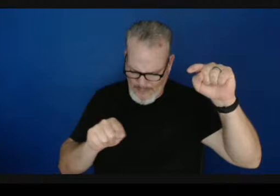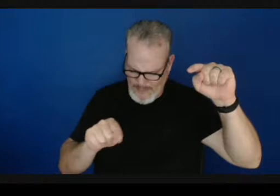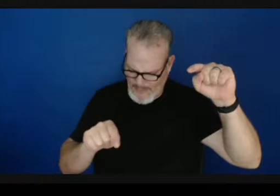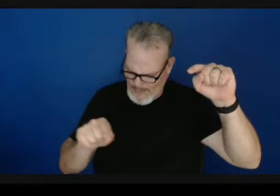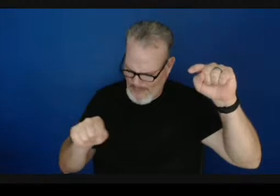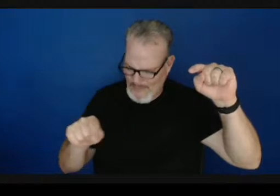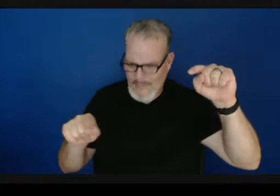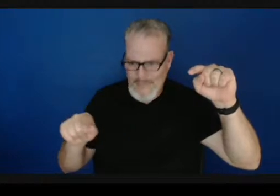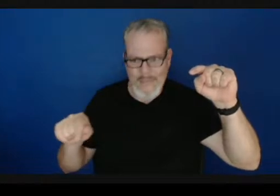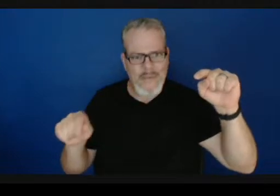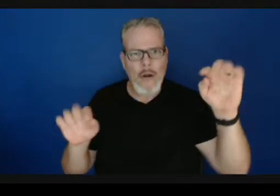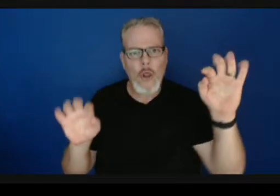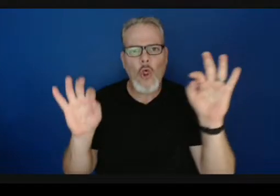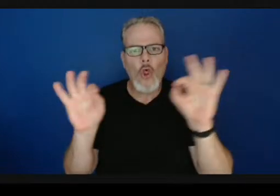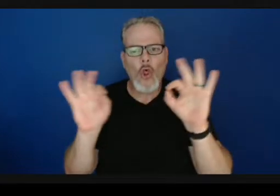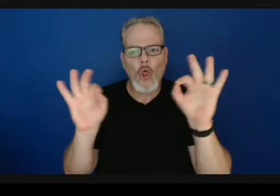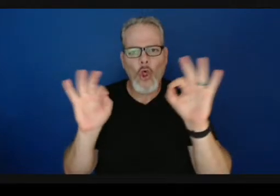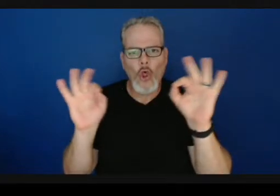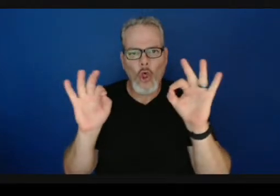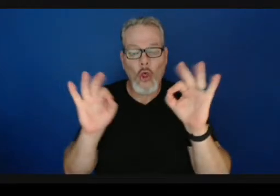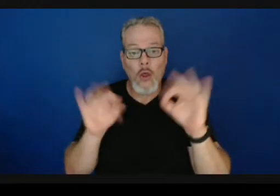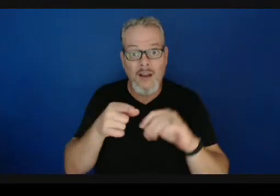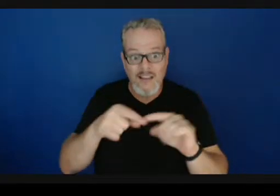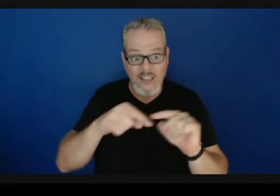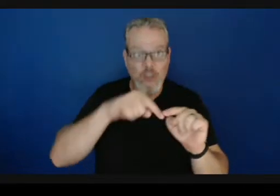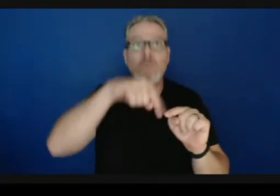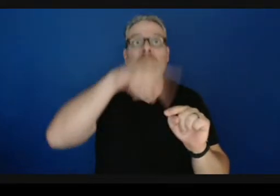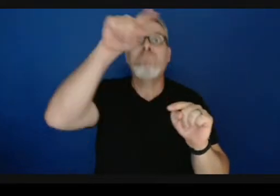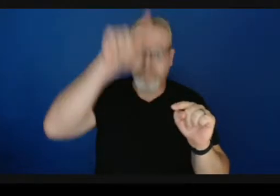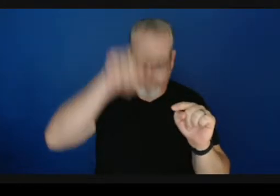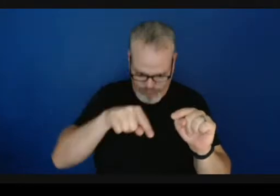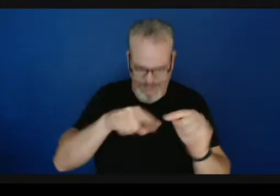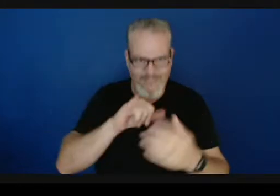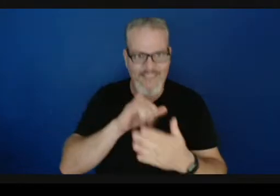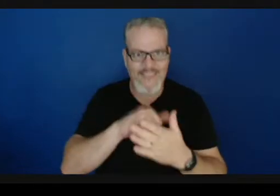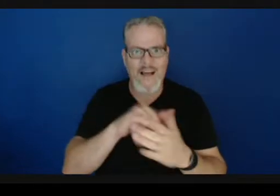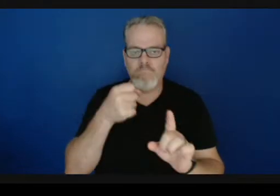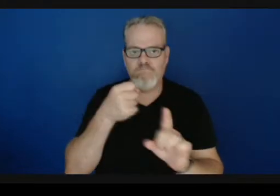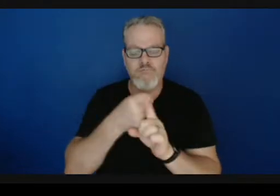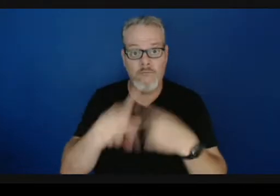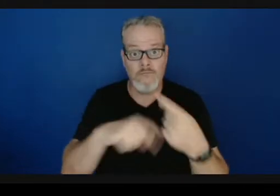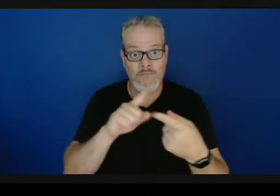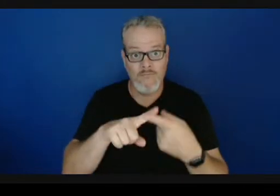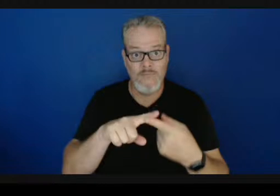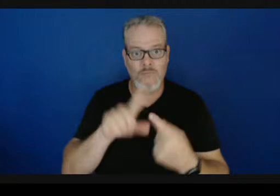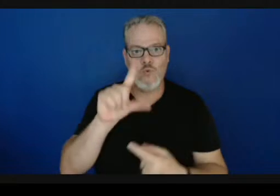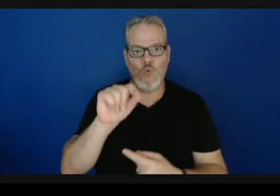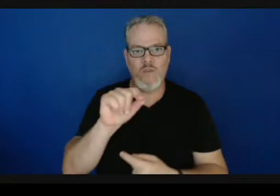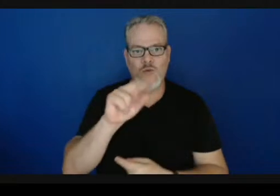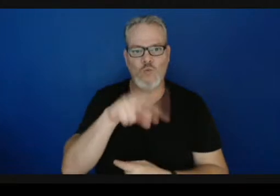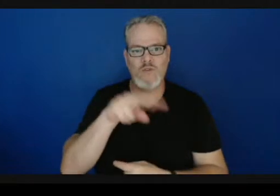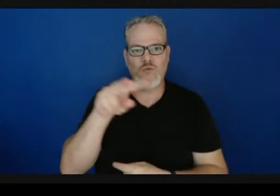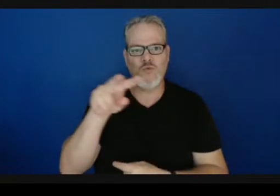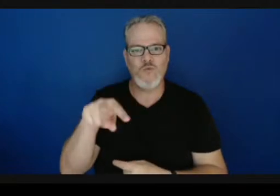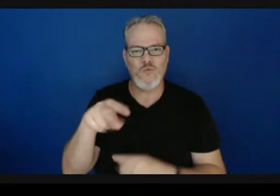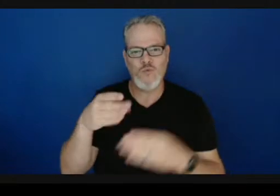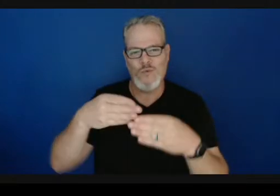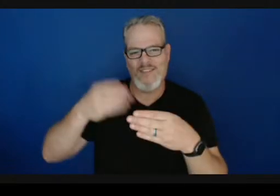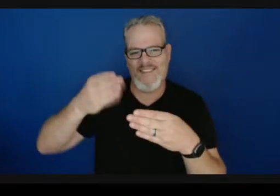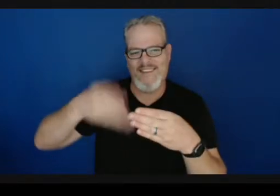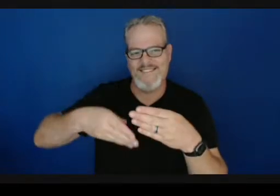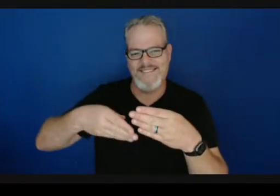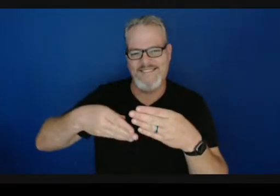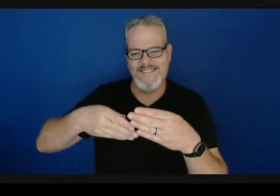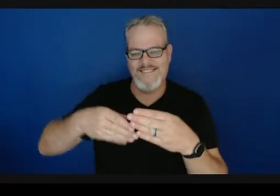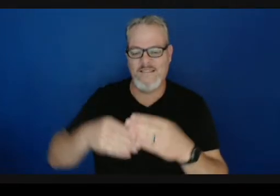2022 eruption, which is this cluster of high earthquake counts at the end of 2022. In our